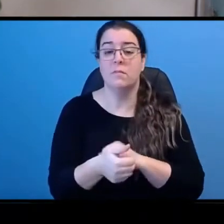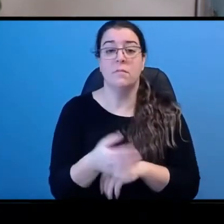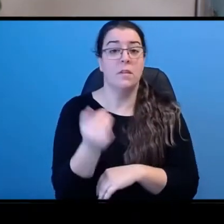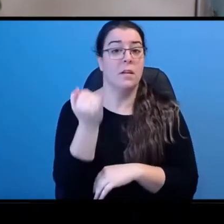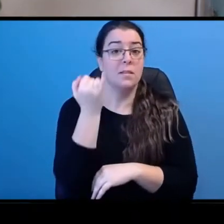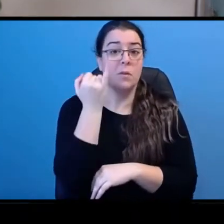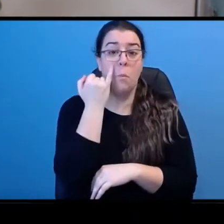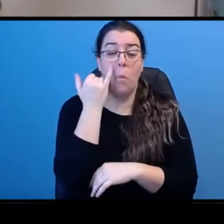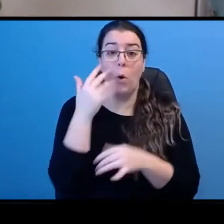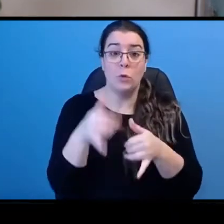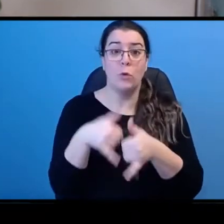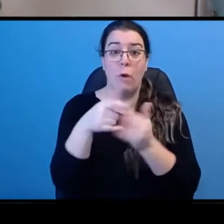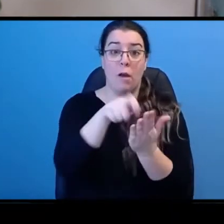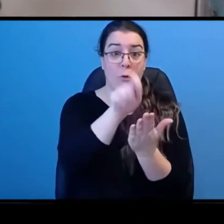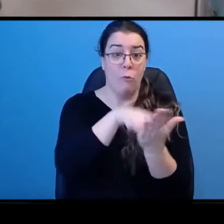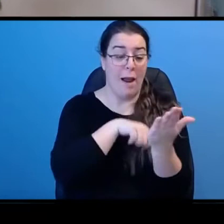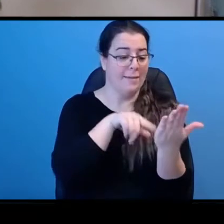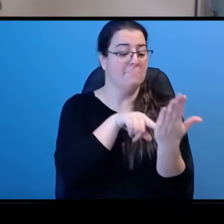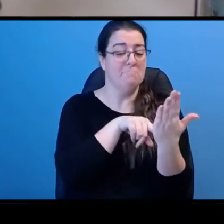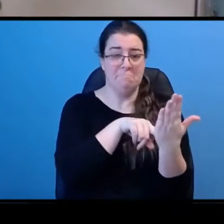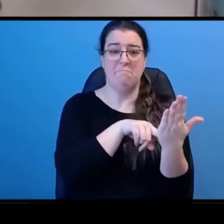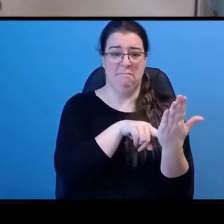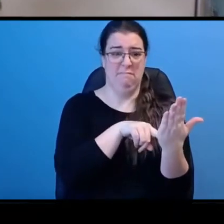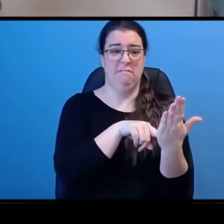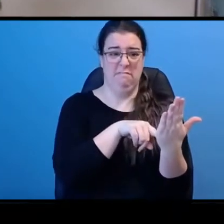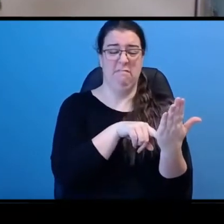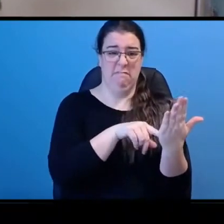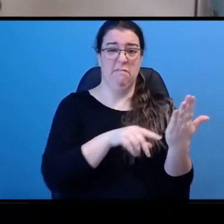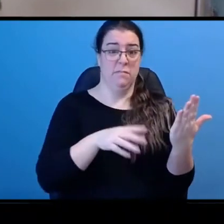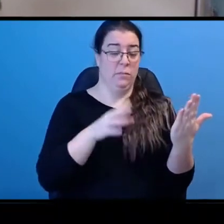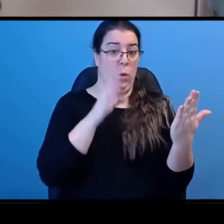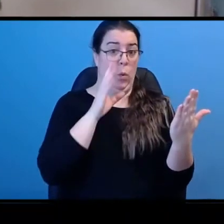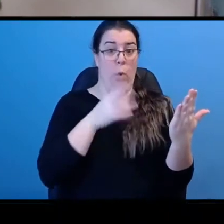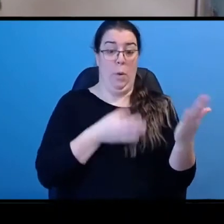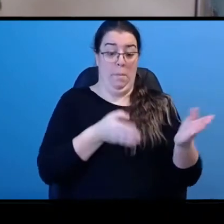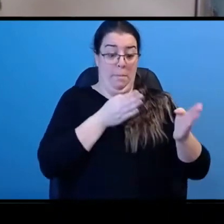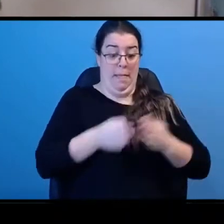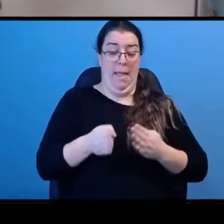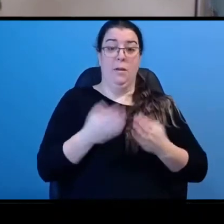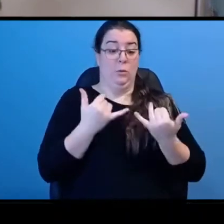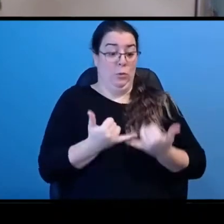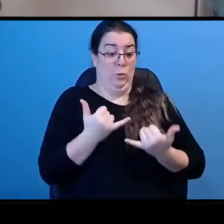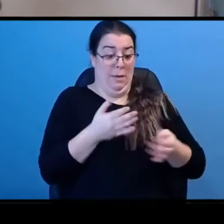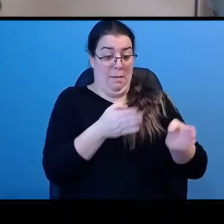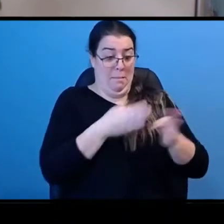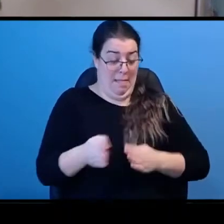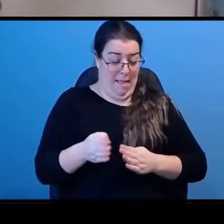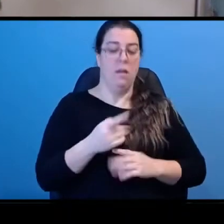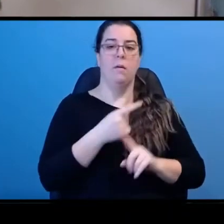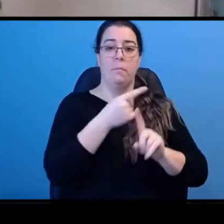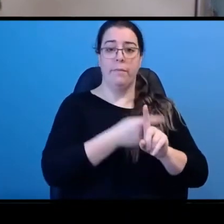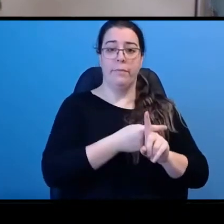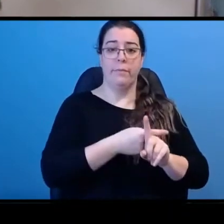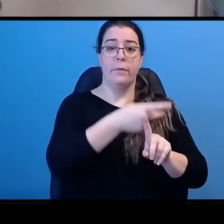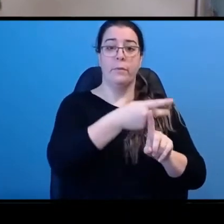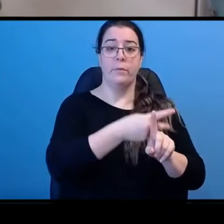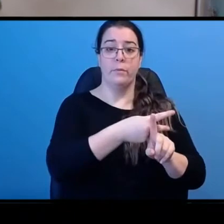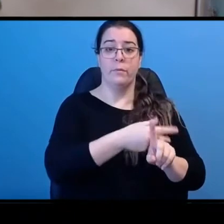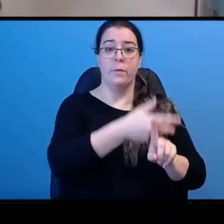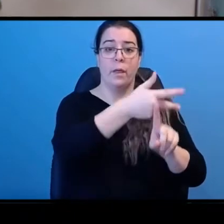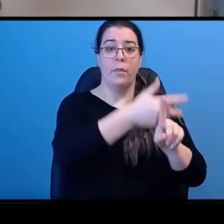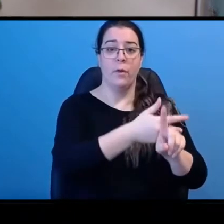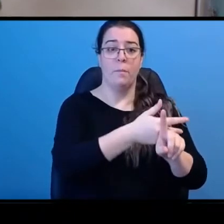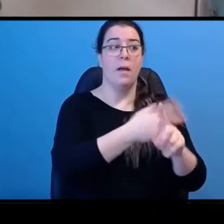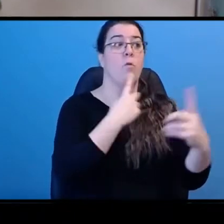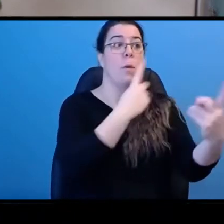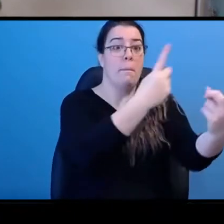write a grant and it could be a couple of months before you hear back from the funding organization whether or not you've been successful. And in that time, a